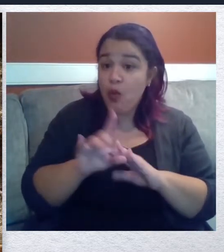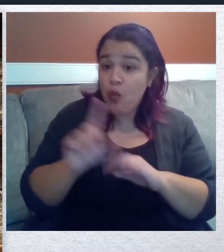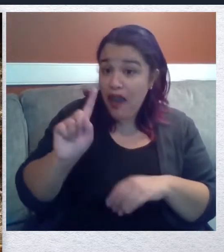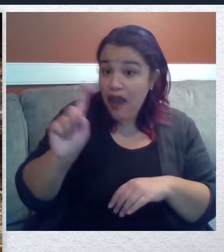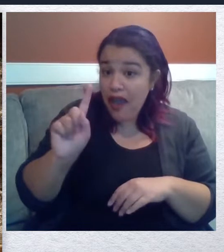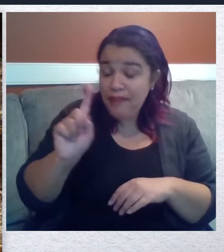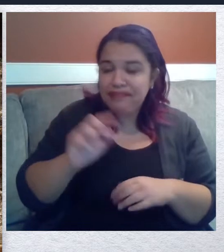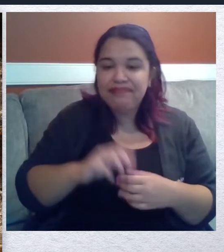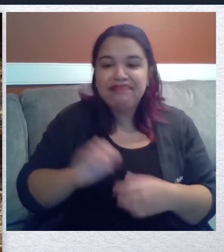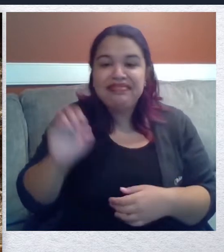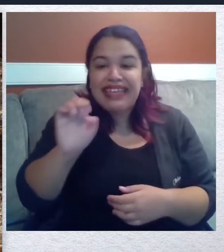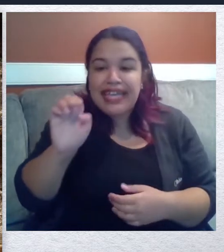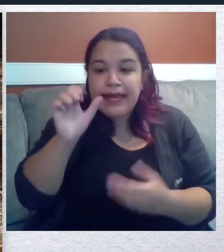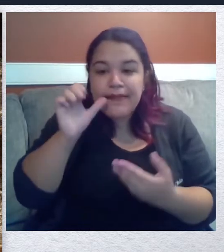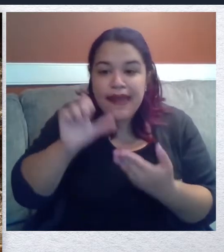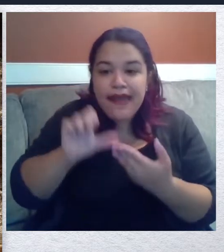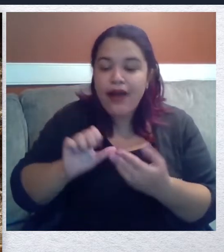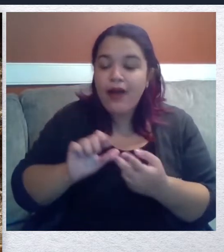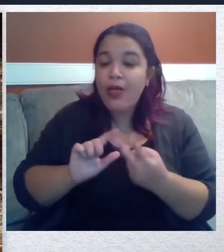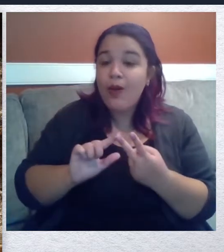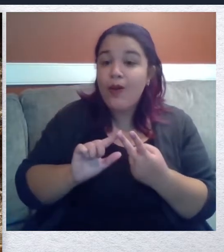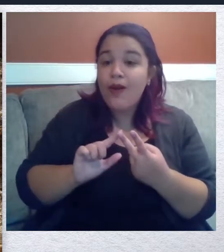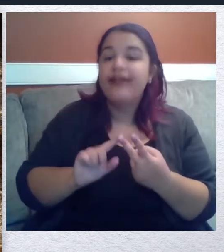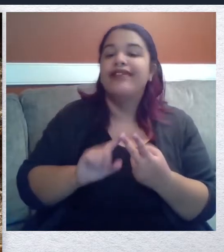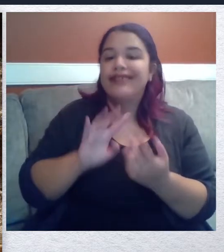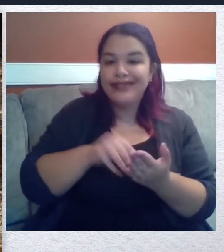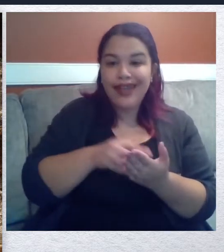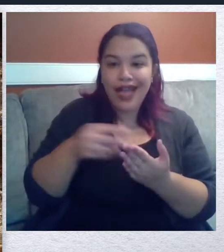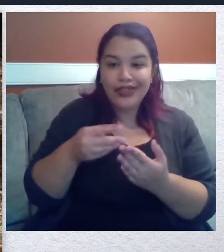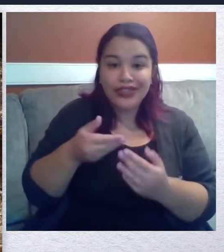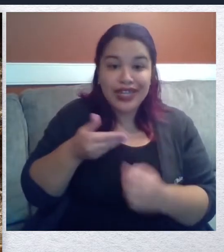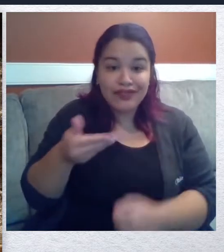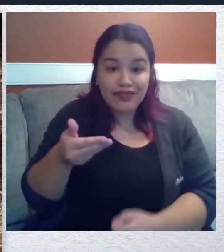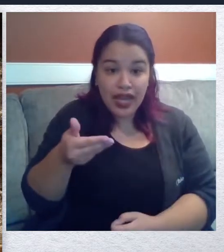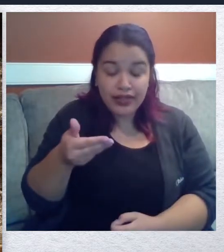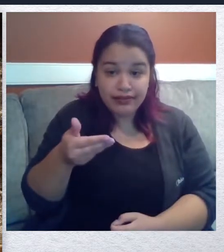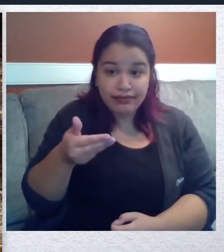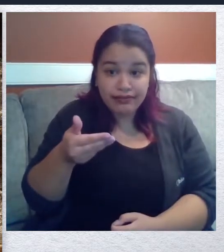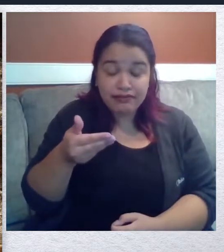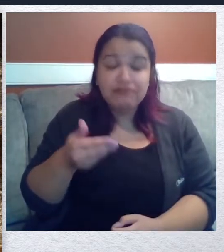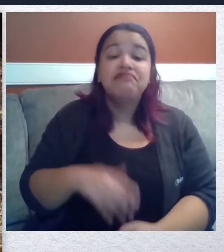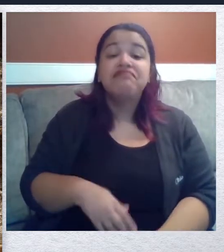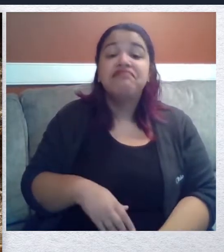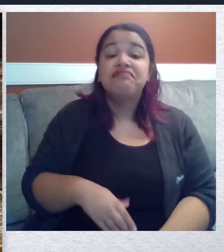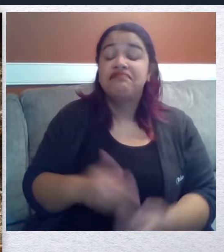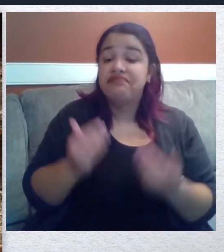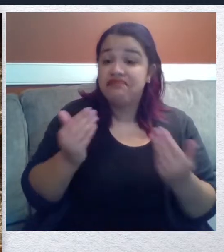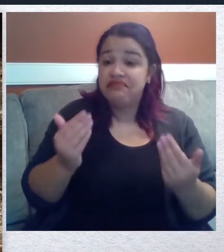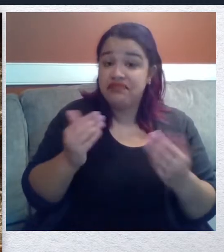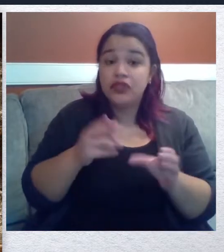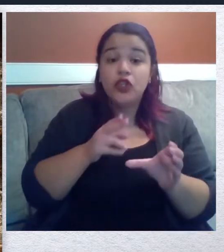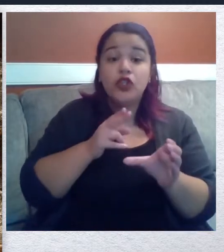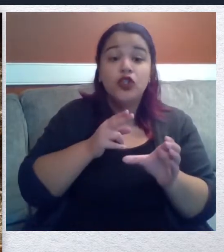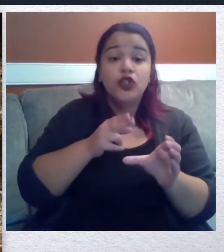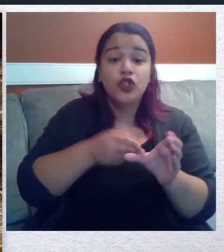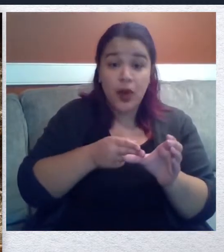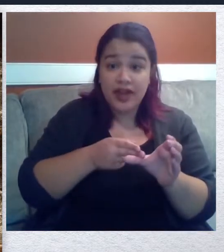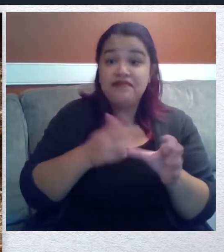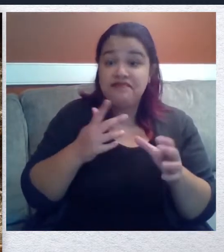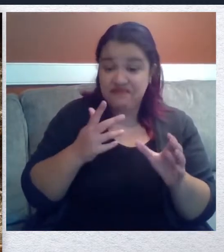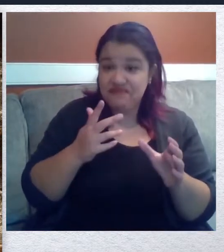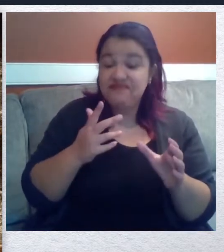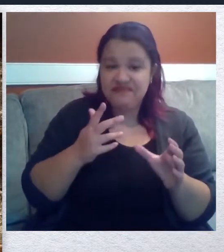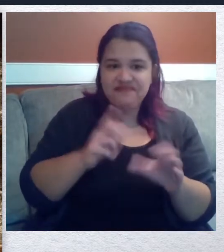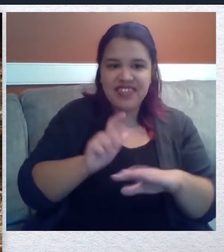the link and it will bring you to a web page. You will have two choices. Download the Windows app